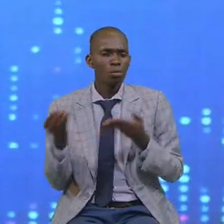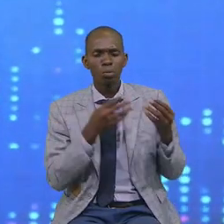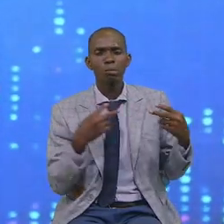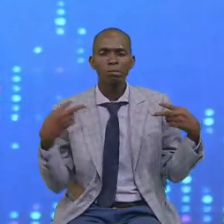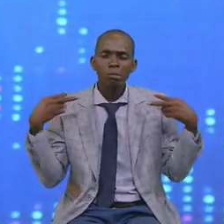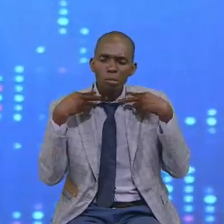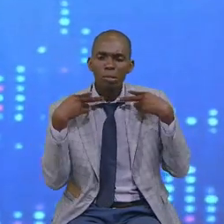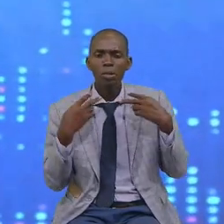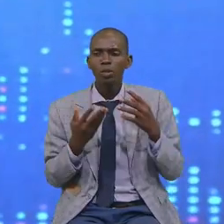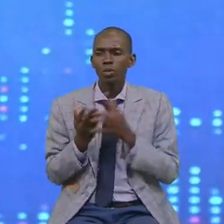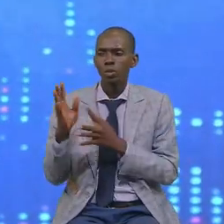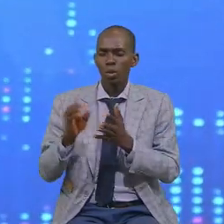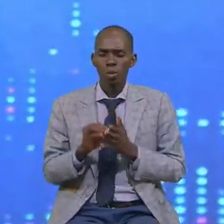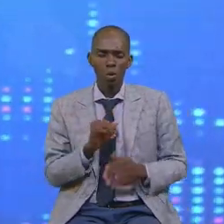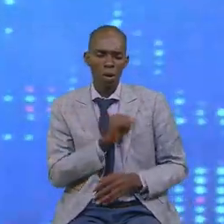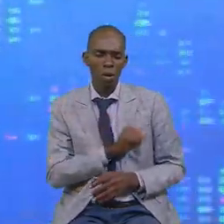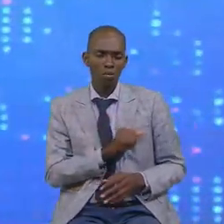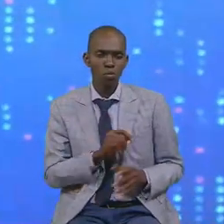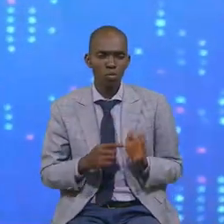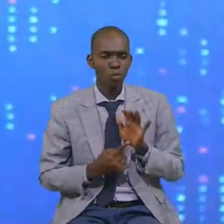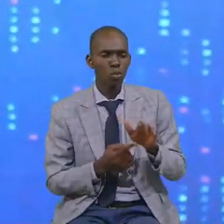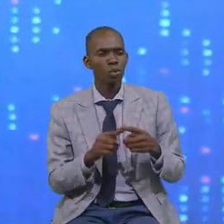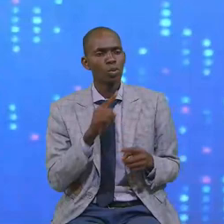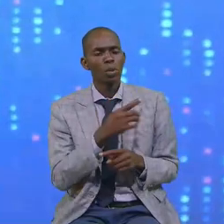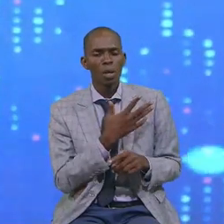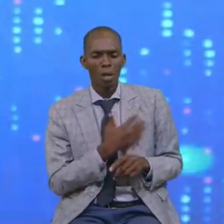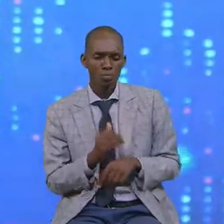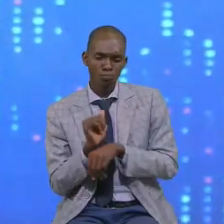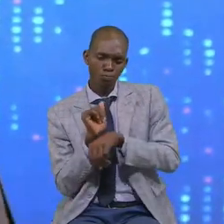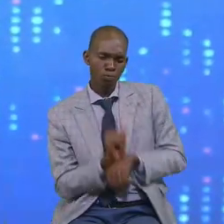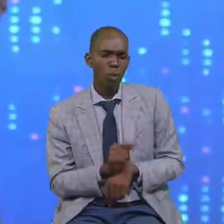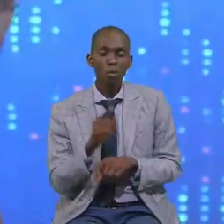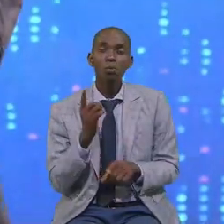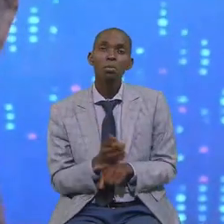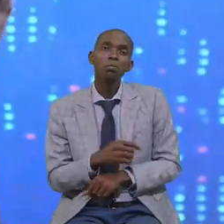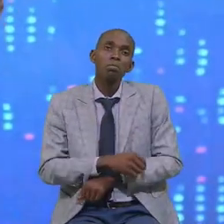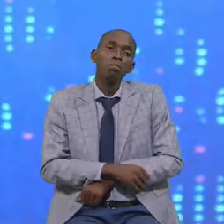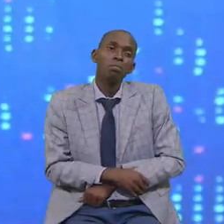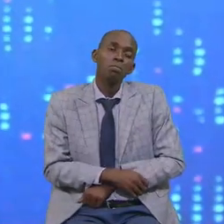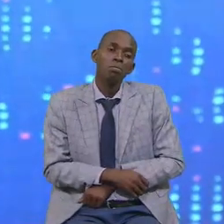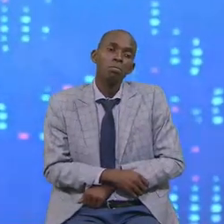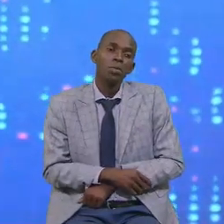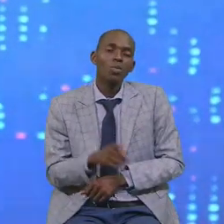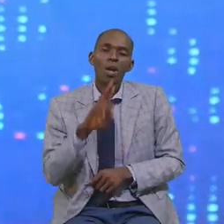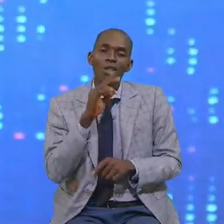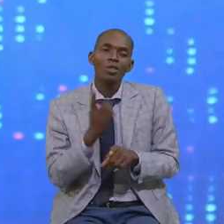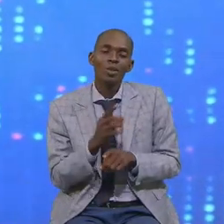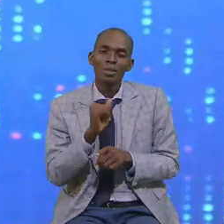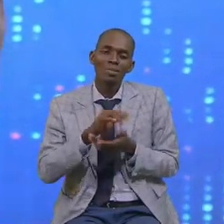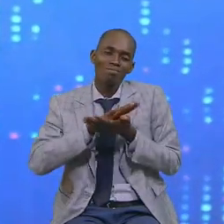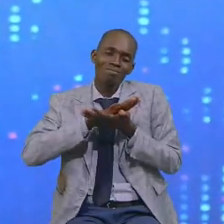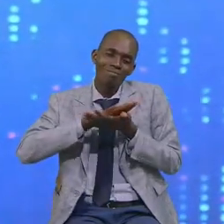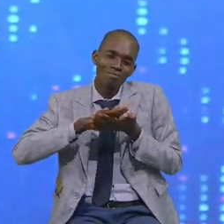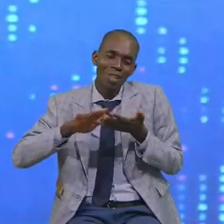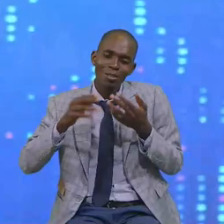they manifest, and they clamp you down, and you're just there. You're just a nice, good fellow.